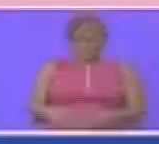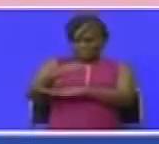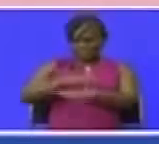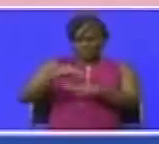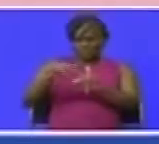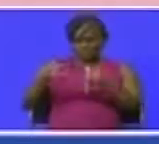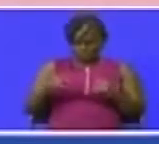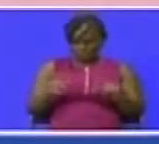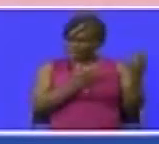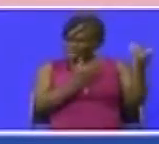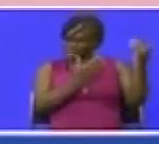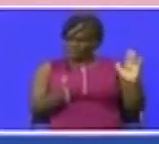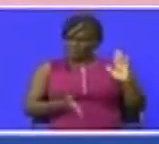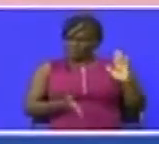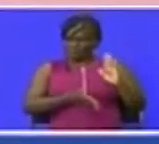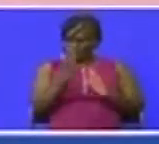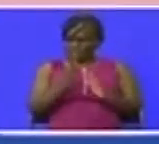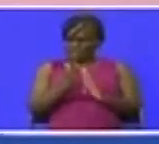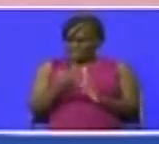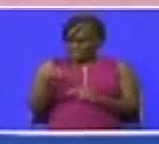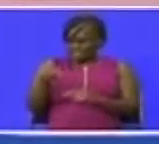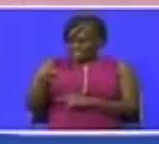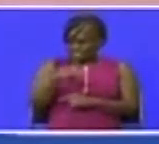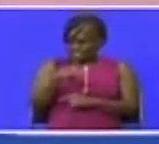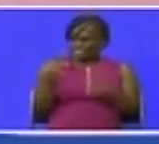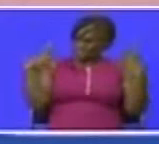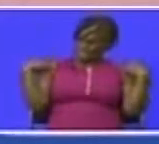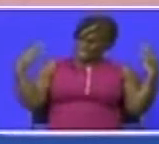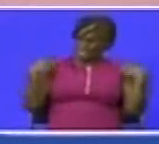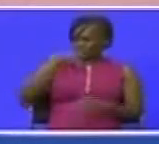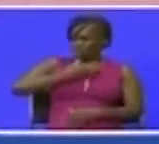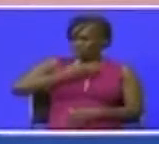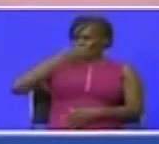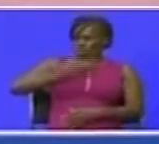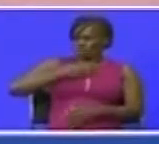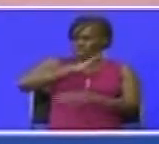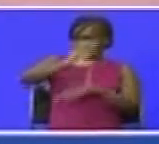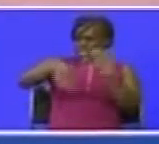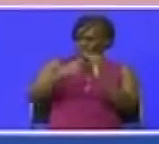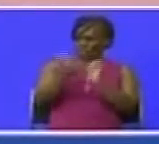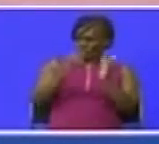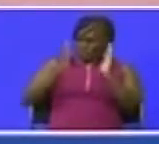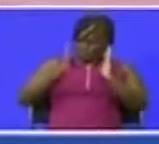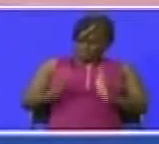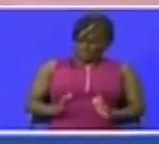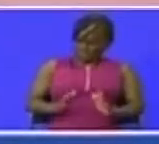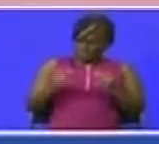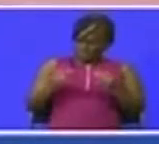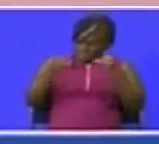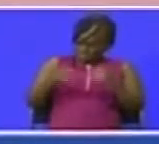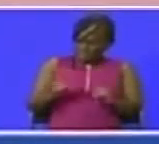As the national trials fast approach, it's every man for himself in the Prisons Athletics Championships as every competitor tries